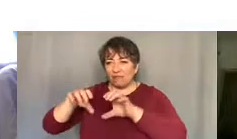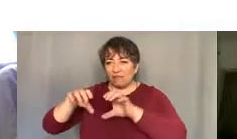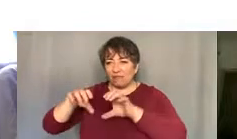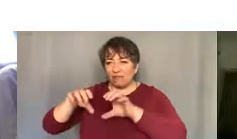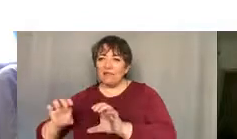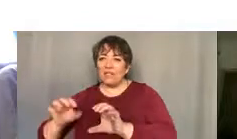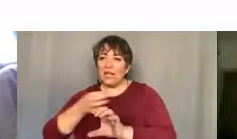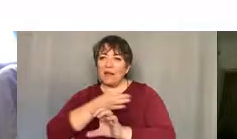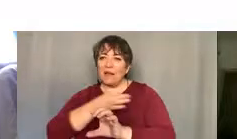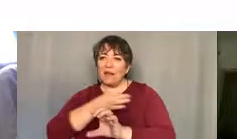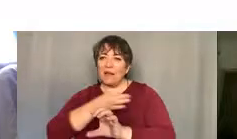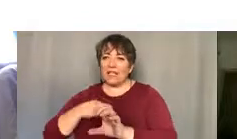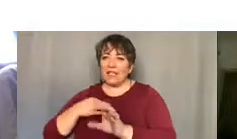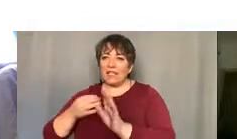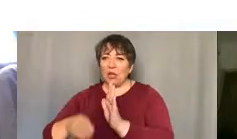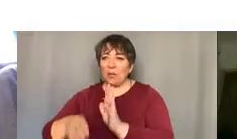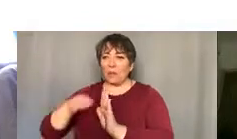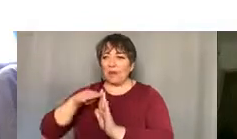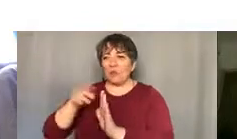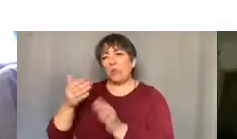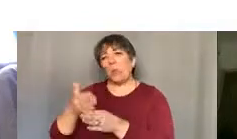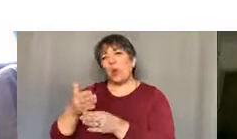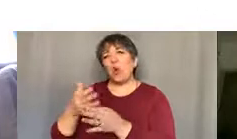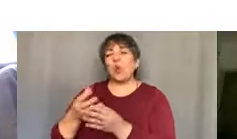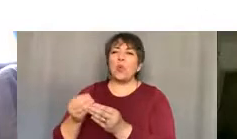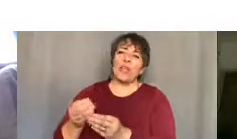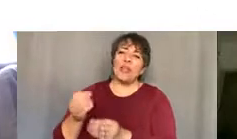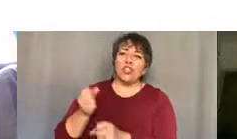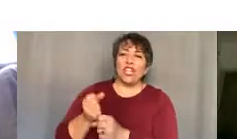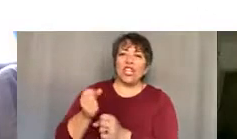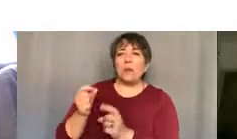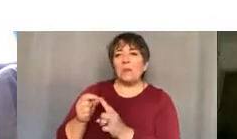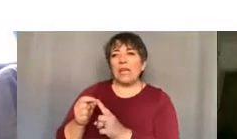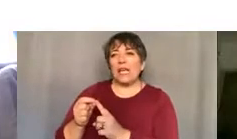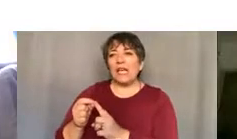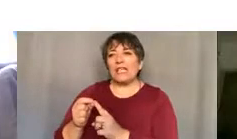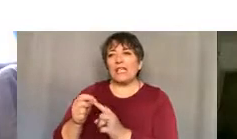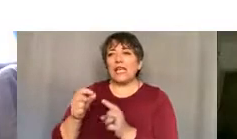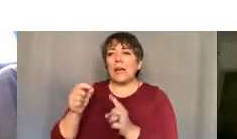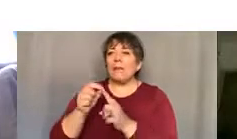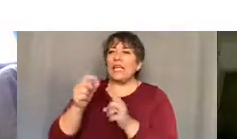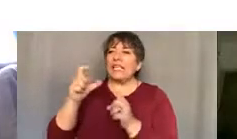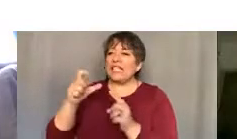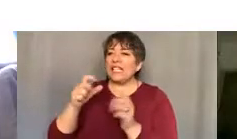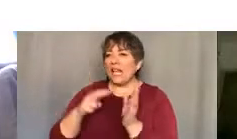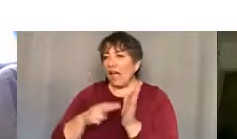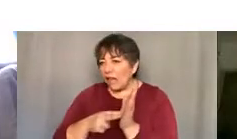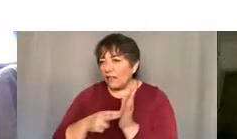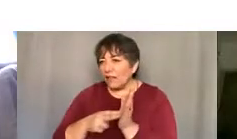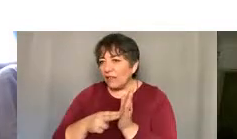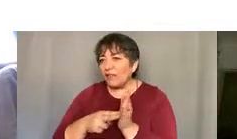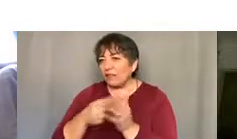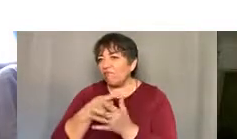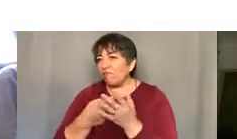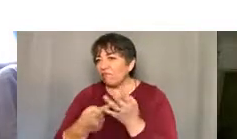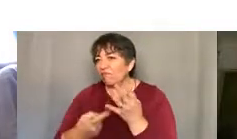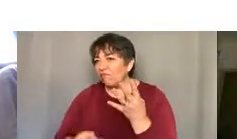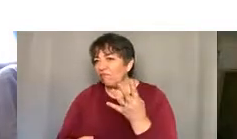with GP practices, PCNs, other stakeholders within the system, looking to prove the